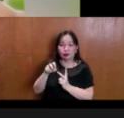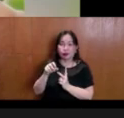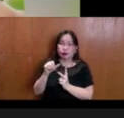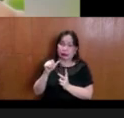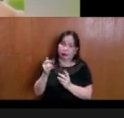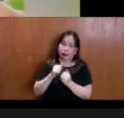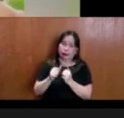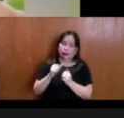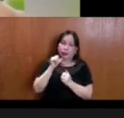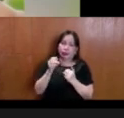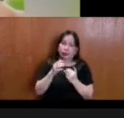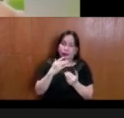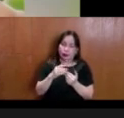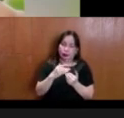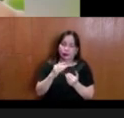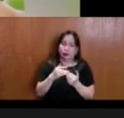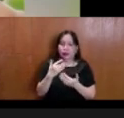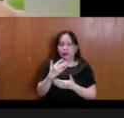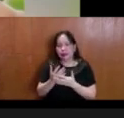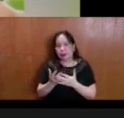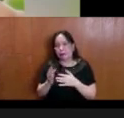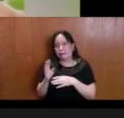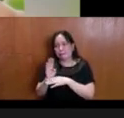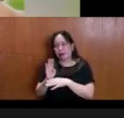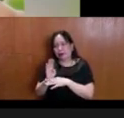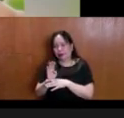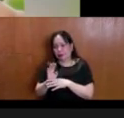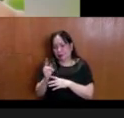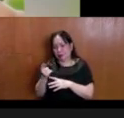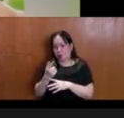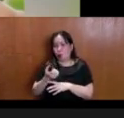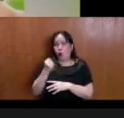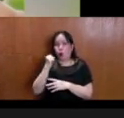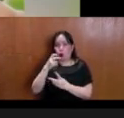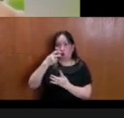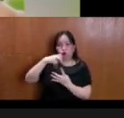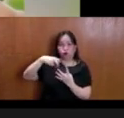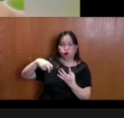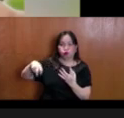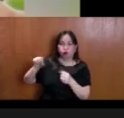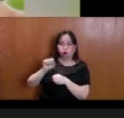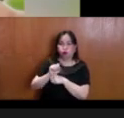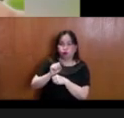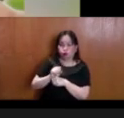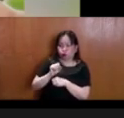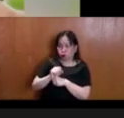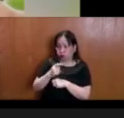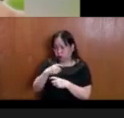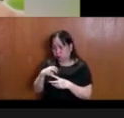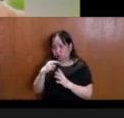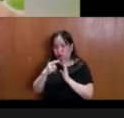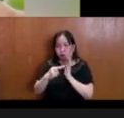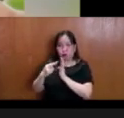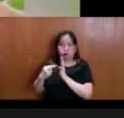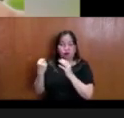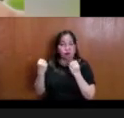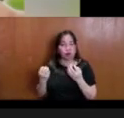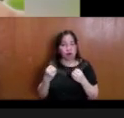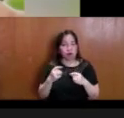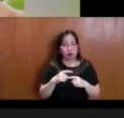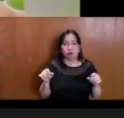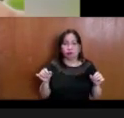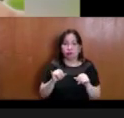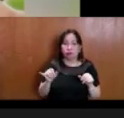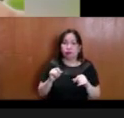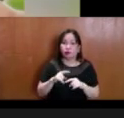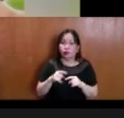have enterprise owners doing everything, you know, in their establishments, in their businesses. At the same